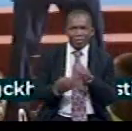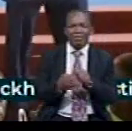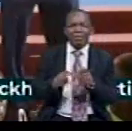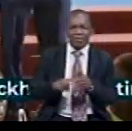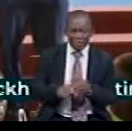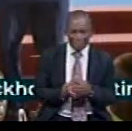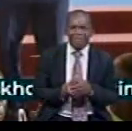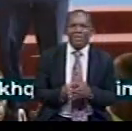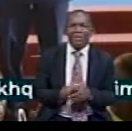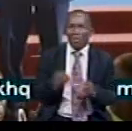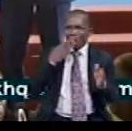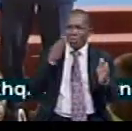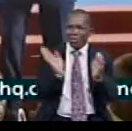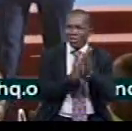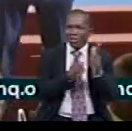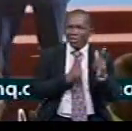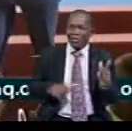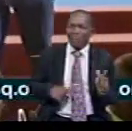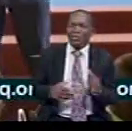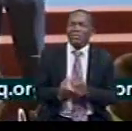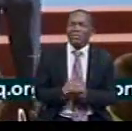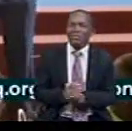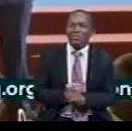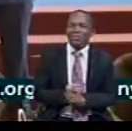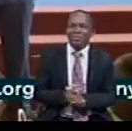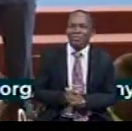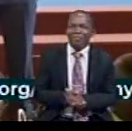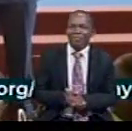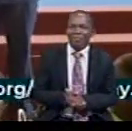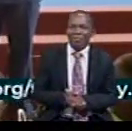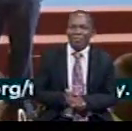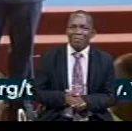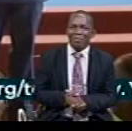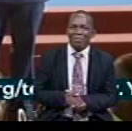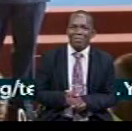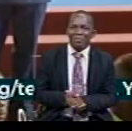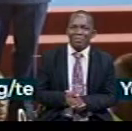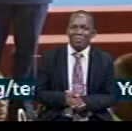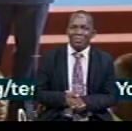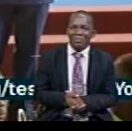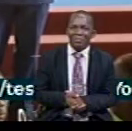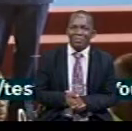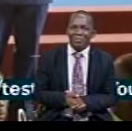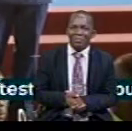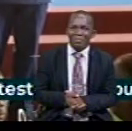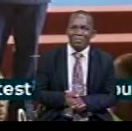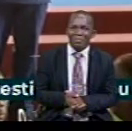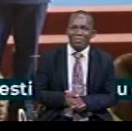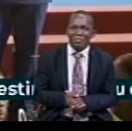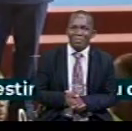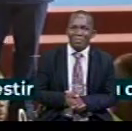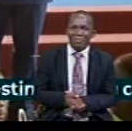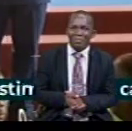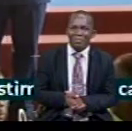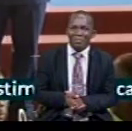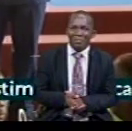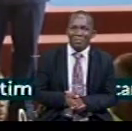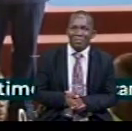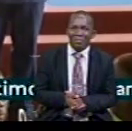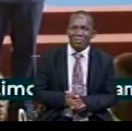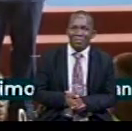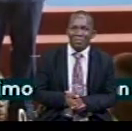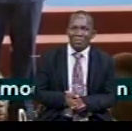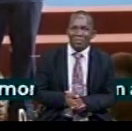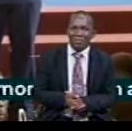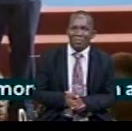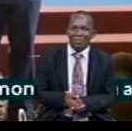Praise the Lord. Yenu abe manokai abono bese nfie mienu nia. Ya